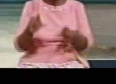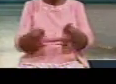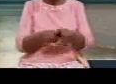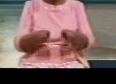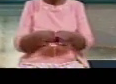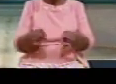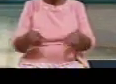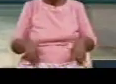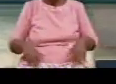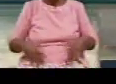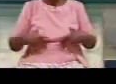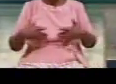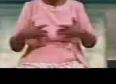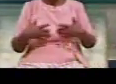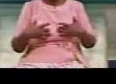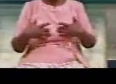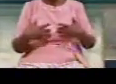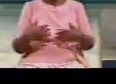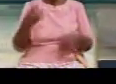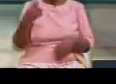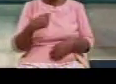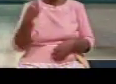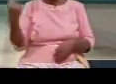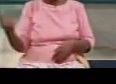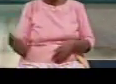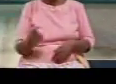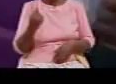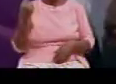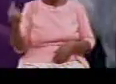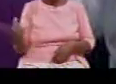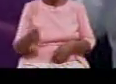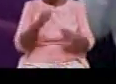life forevermore. Blessings upon your